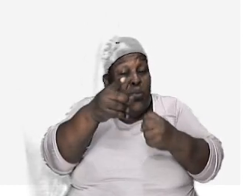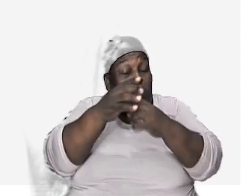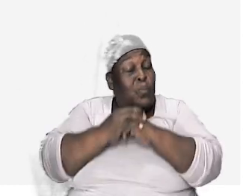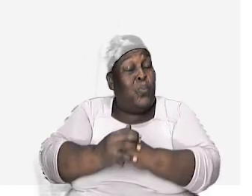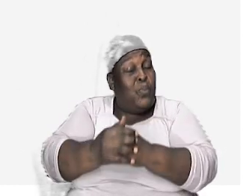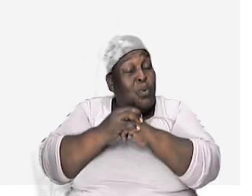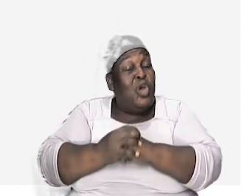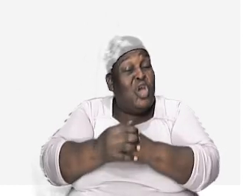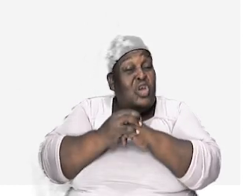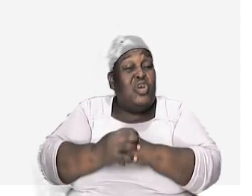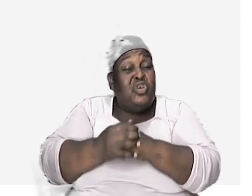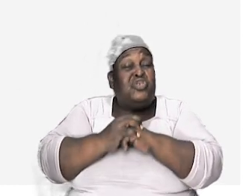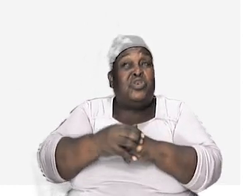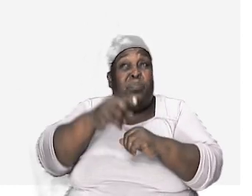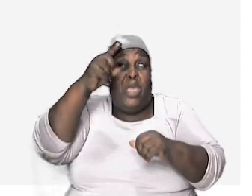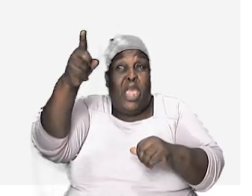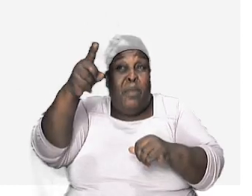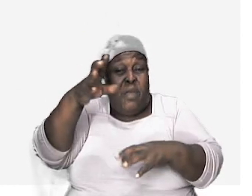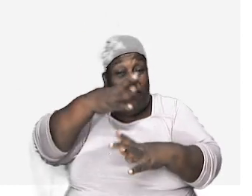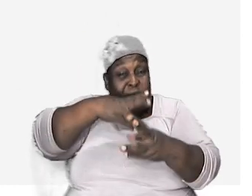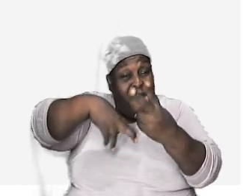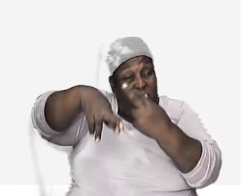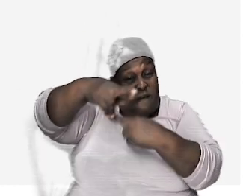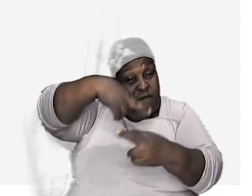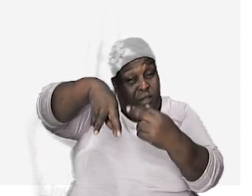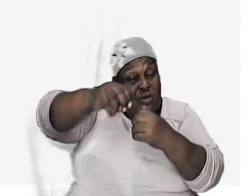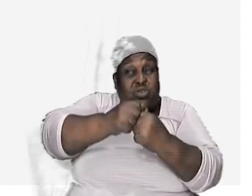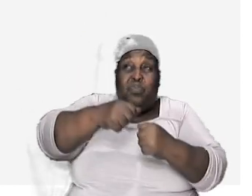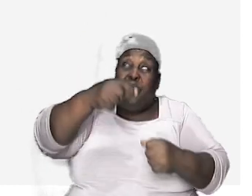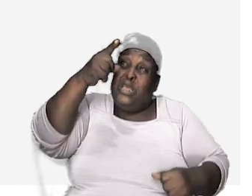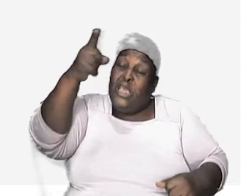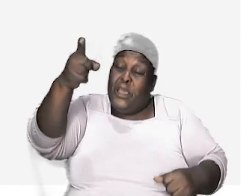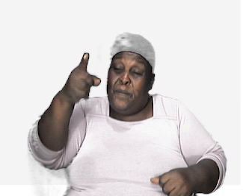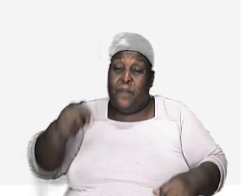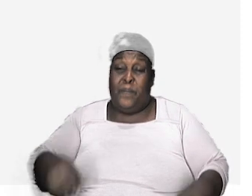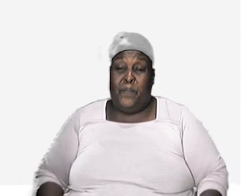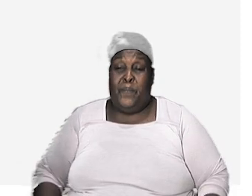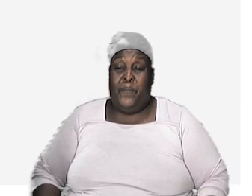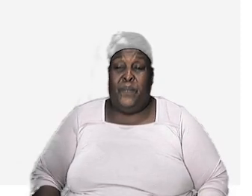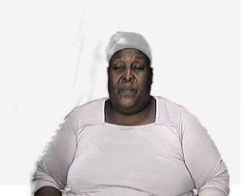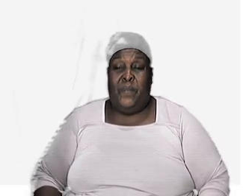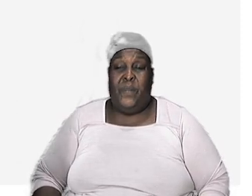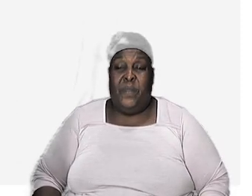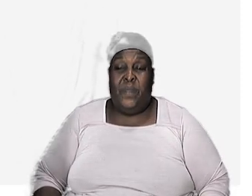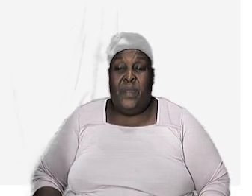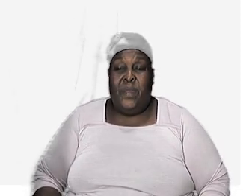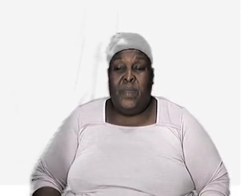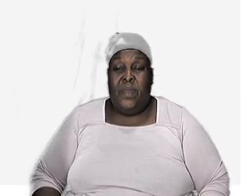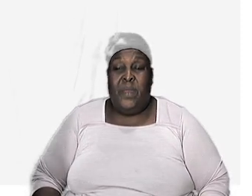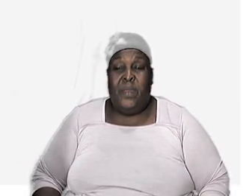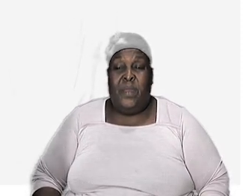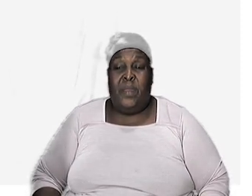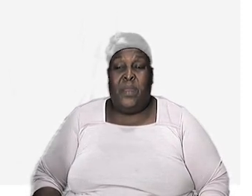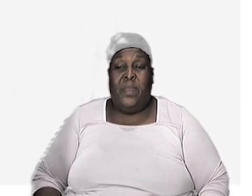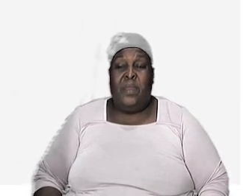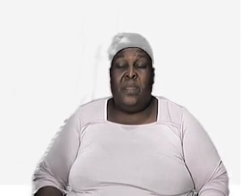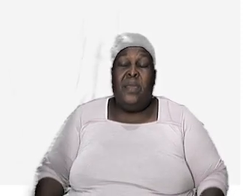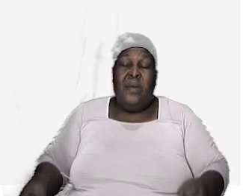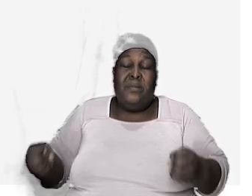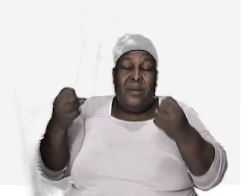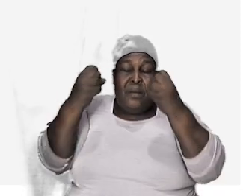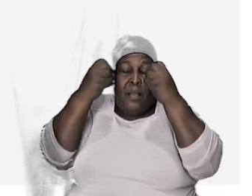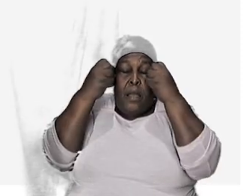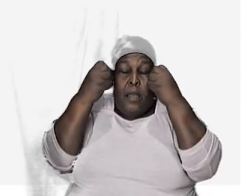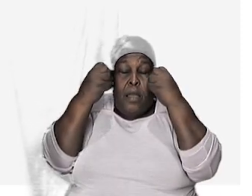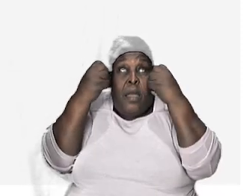him. God wants to fully restore the fellowship that man had lost in the Garden of Eden. My God, it must have blown